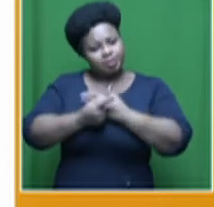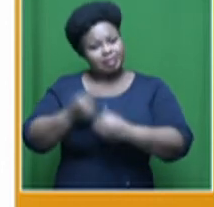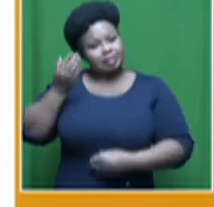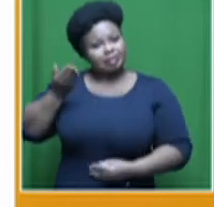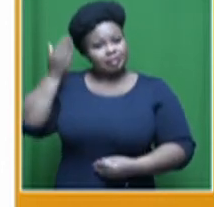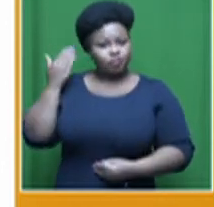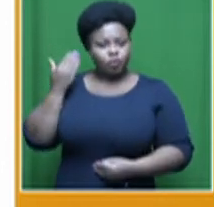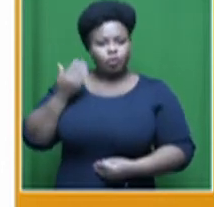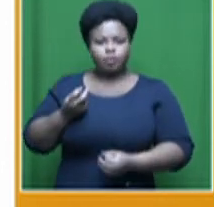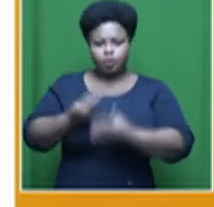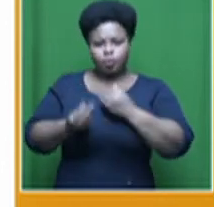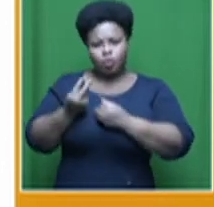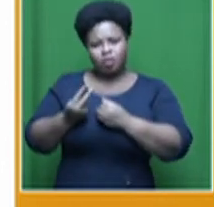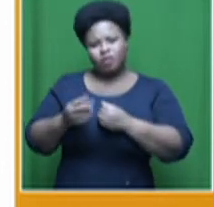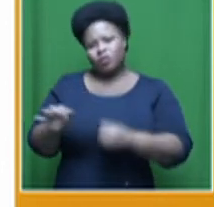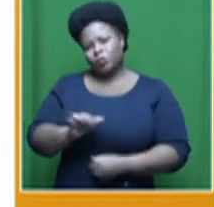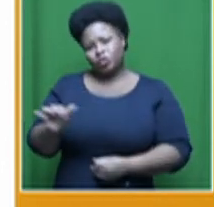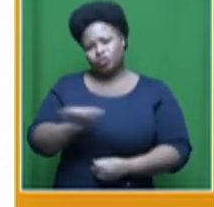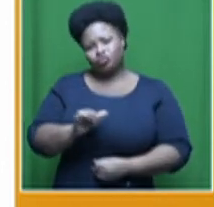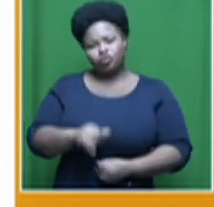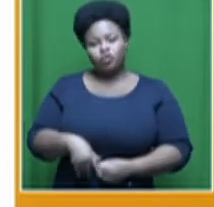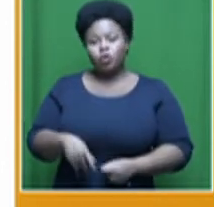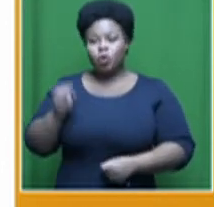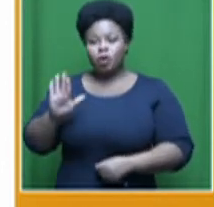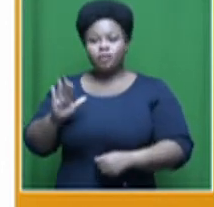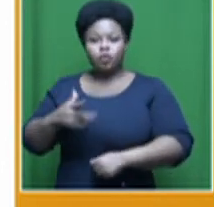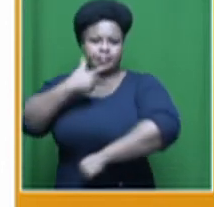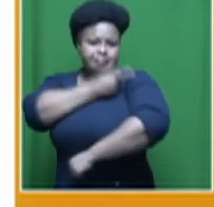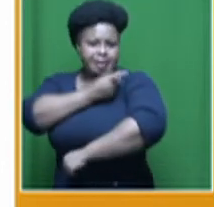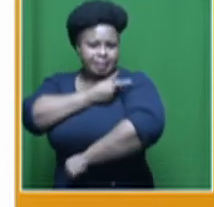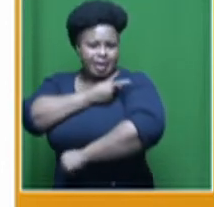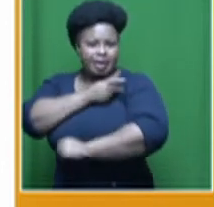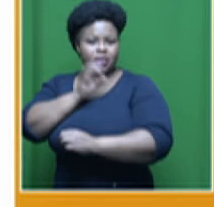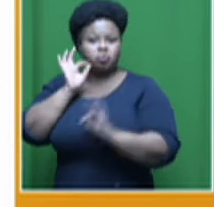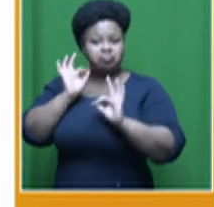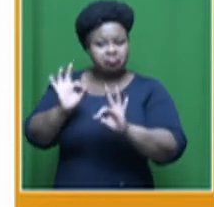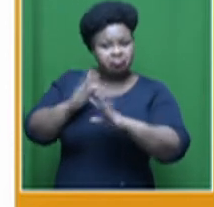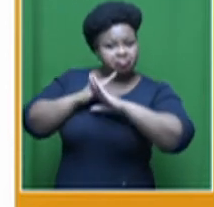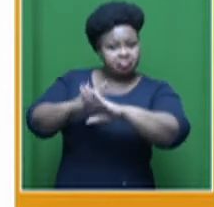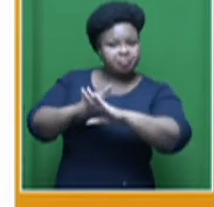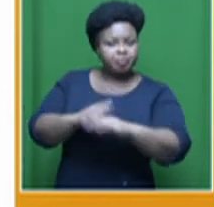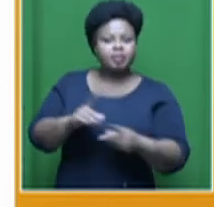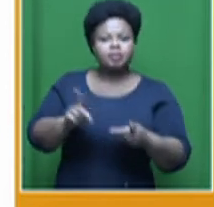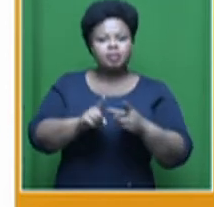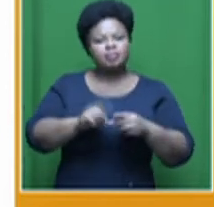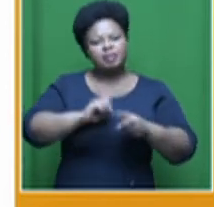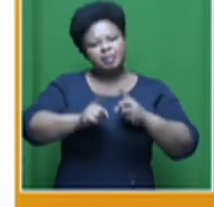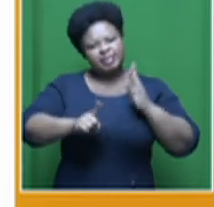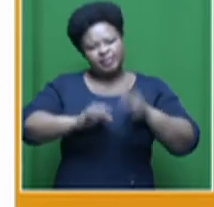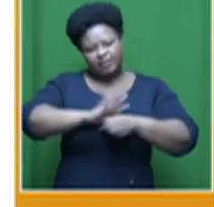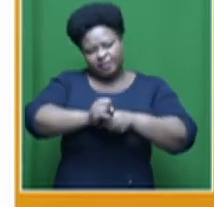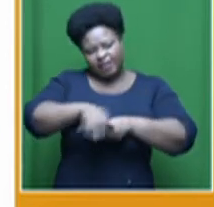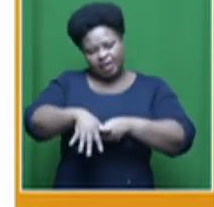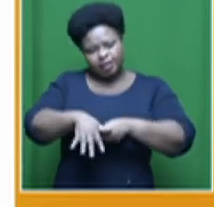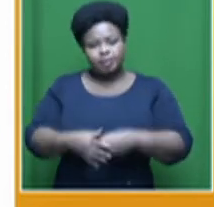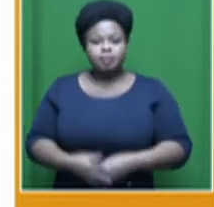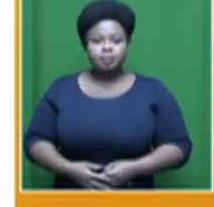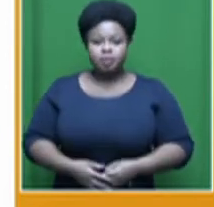time, both for the vaccine effectiveness as well as in terms of the circulation of different variants. So